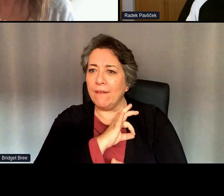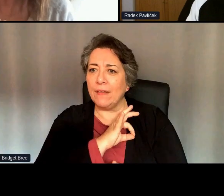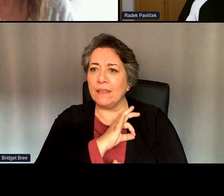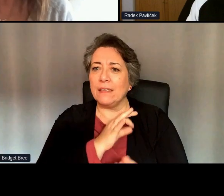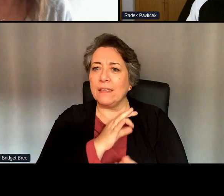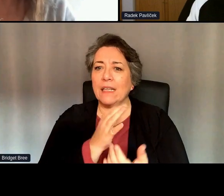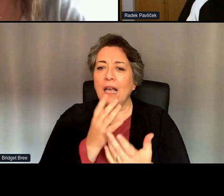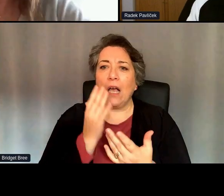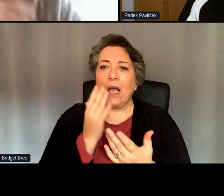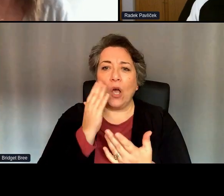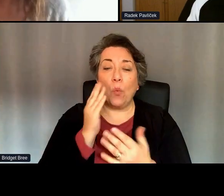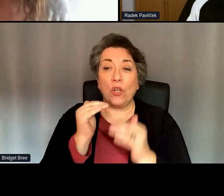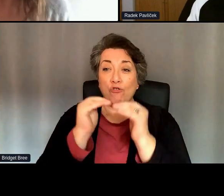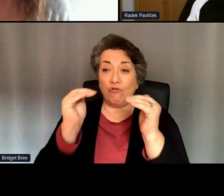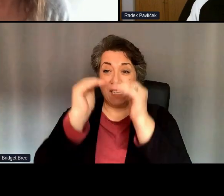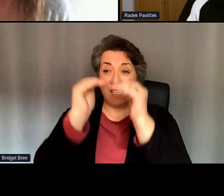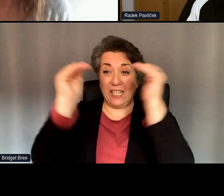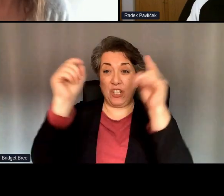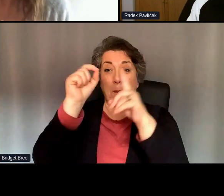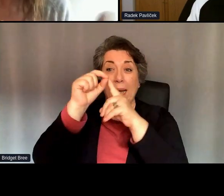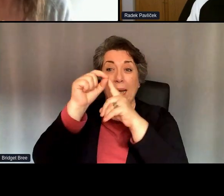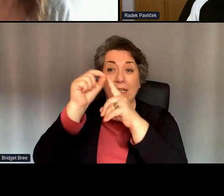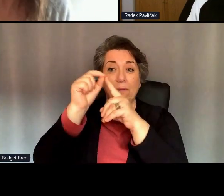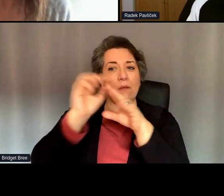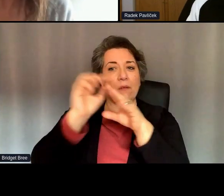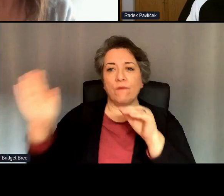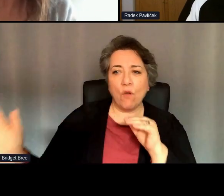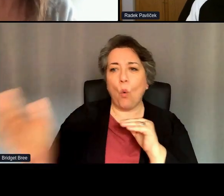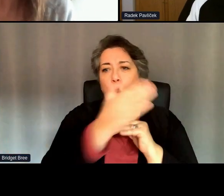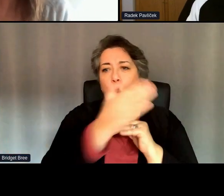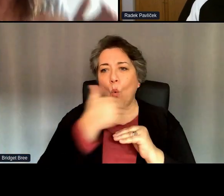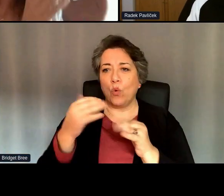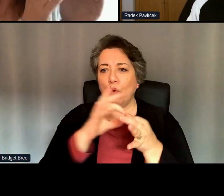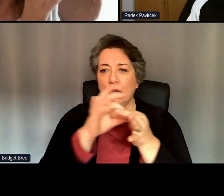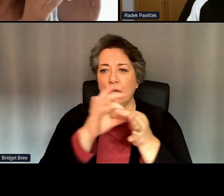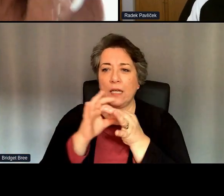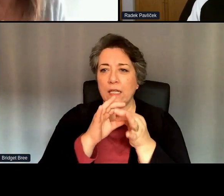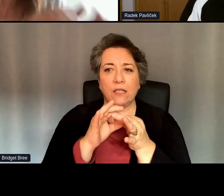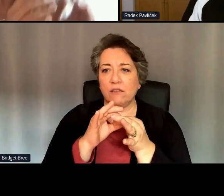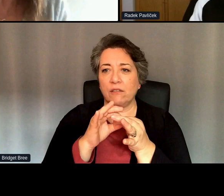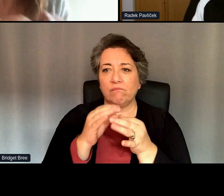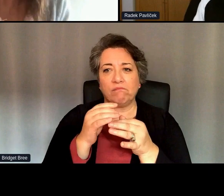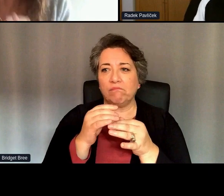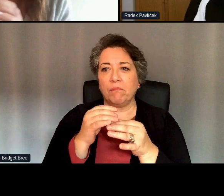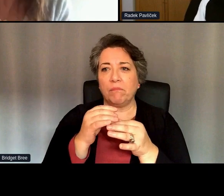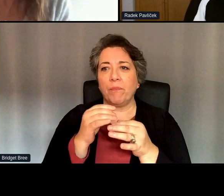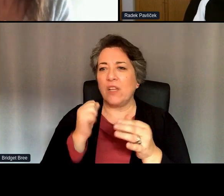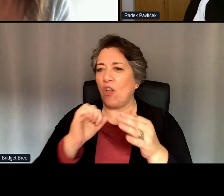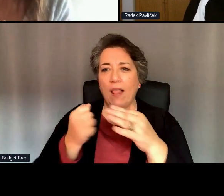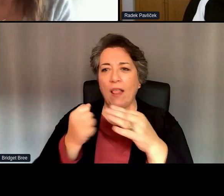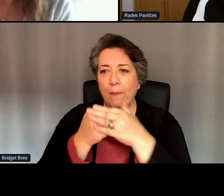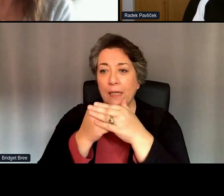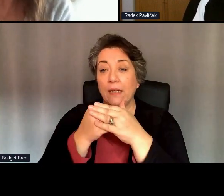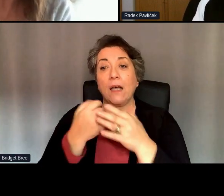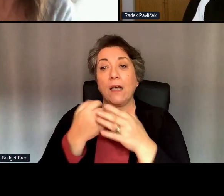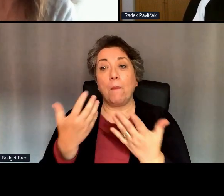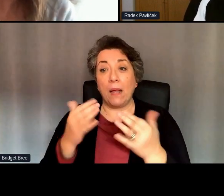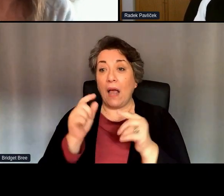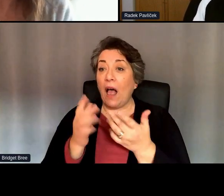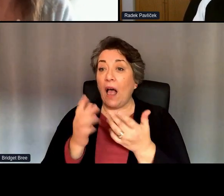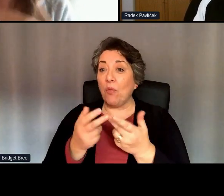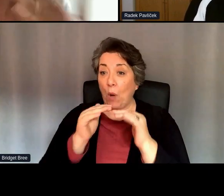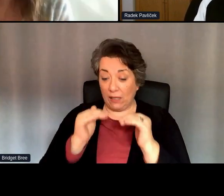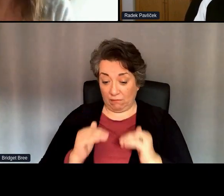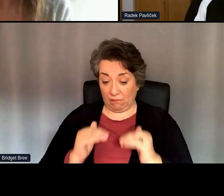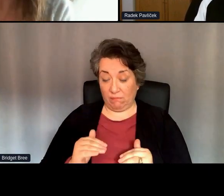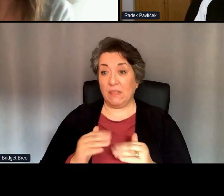you reach Platinum, it's for everyone in the organization. So that is unlimited. But otherwise, it's the number of people who are active in the organization when